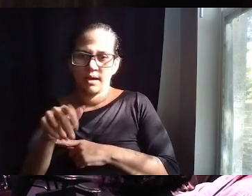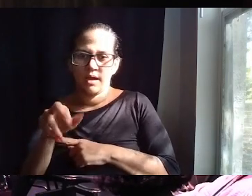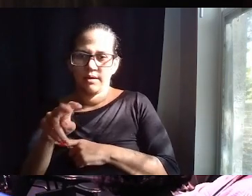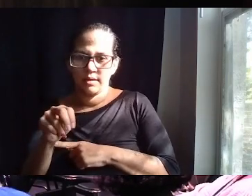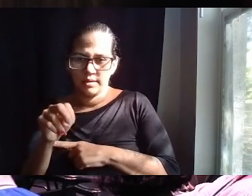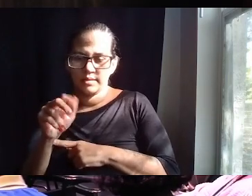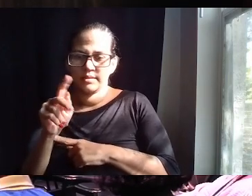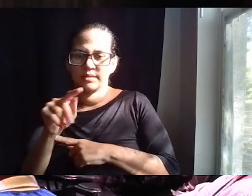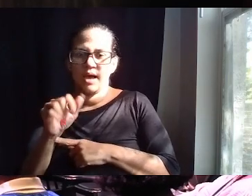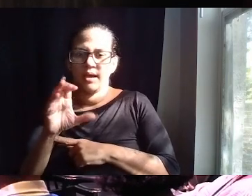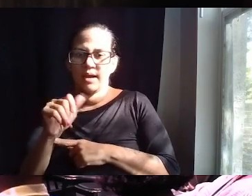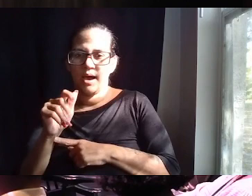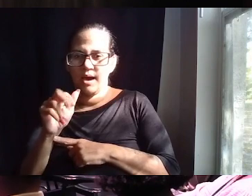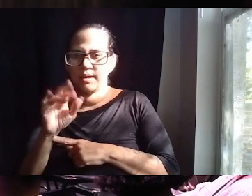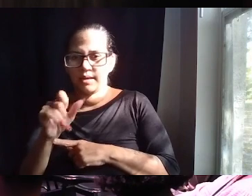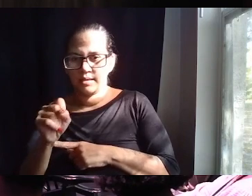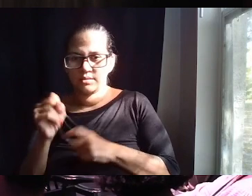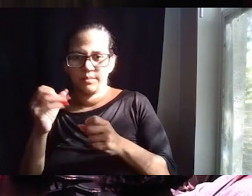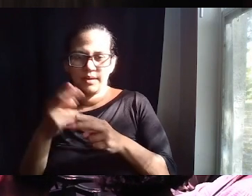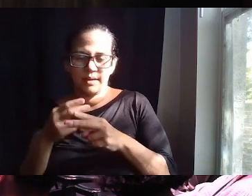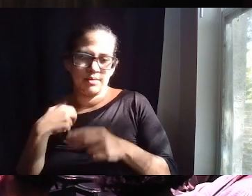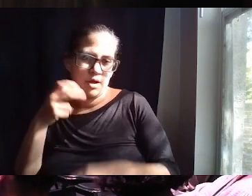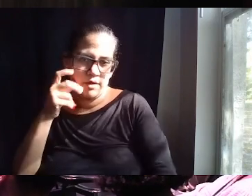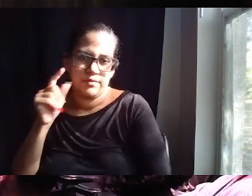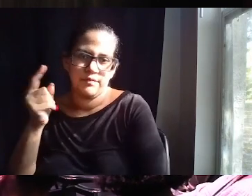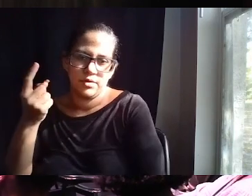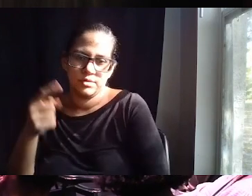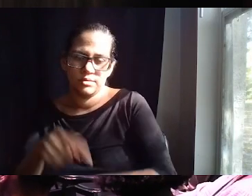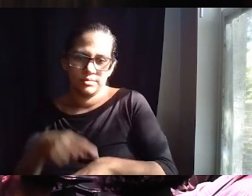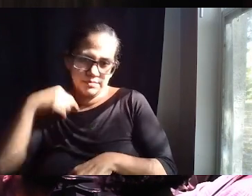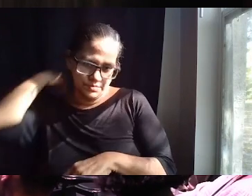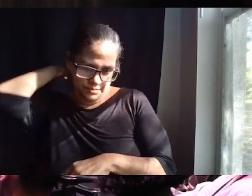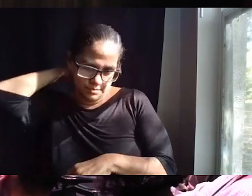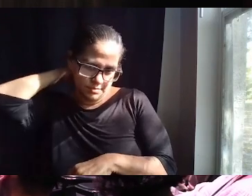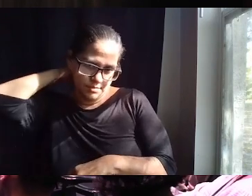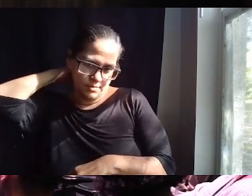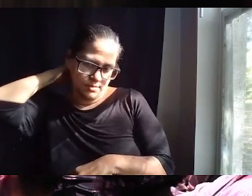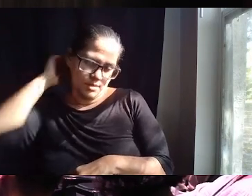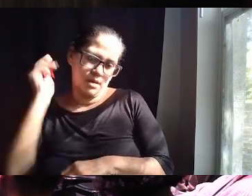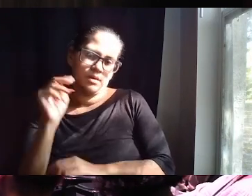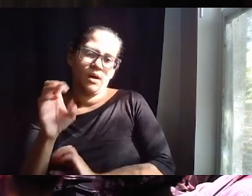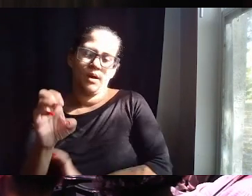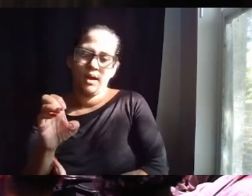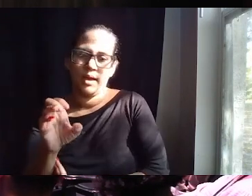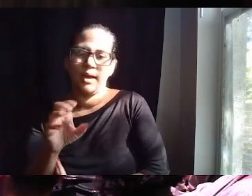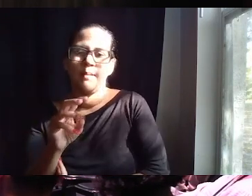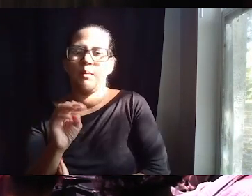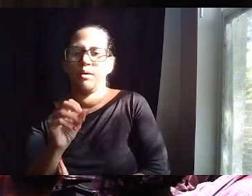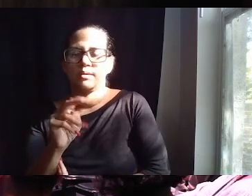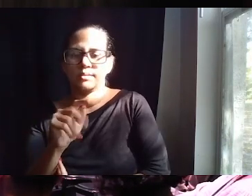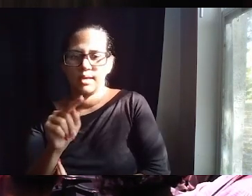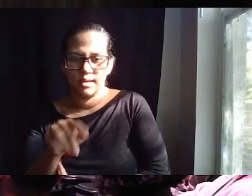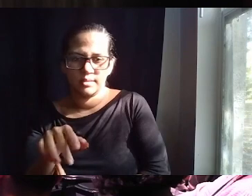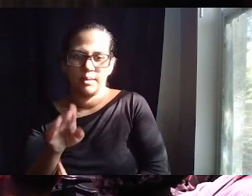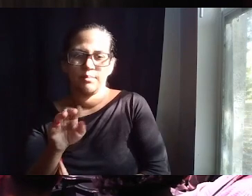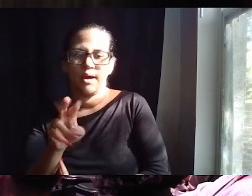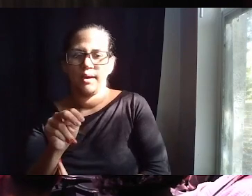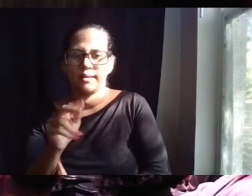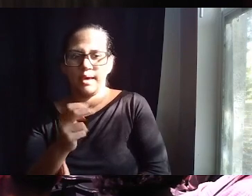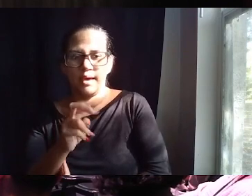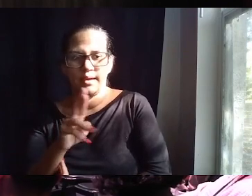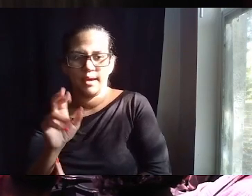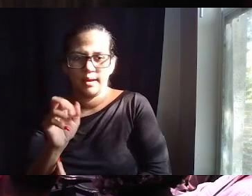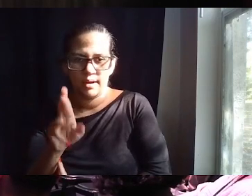the first time. Noé Montes, and Brian Herrera, and Lisa Portes, and Georgina